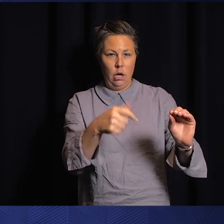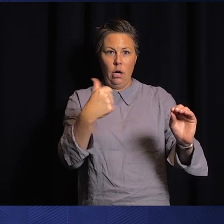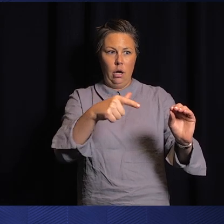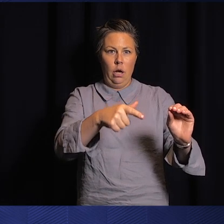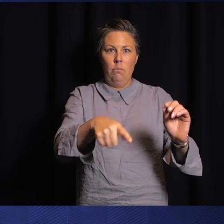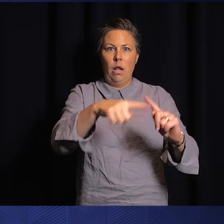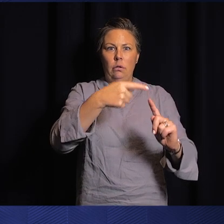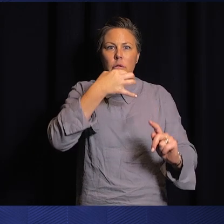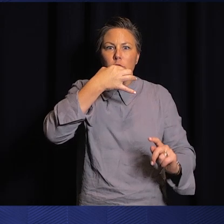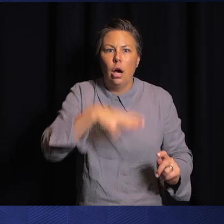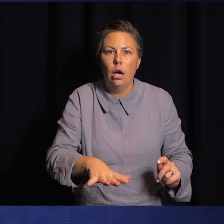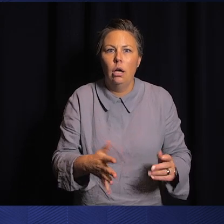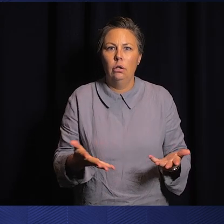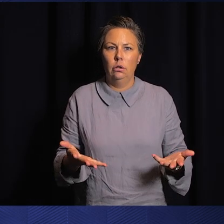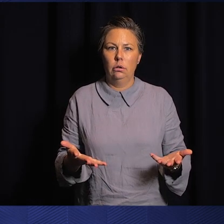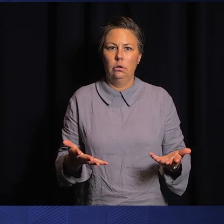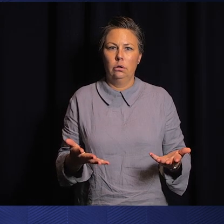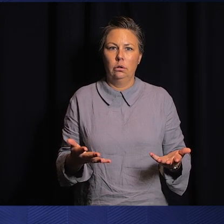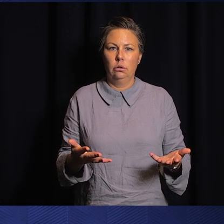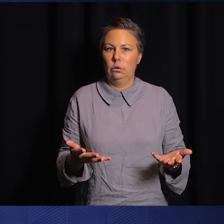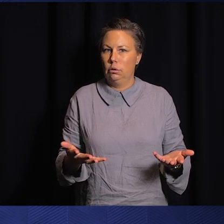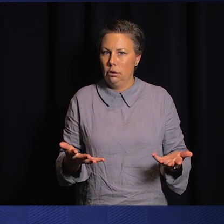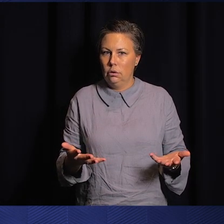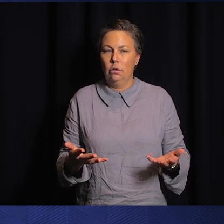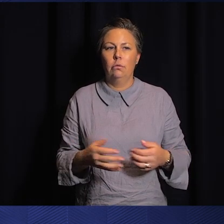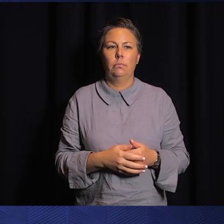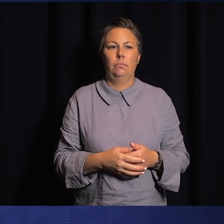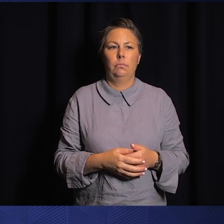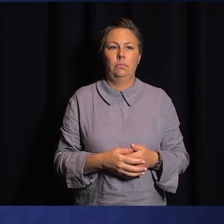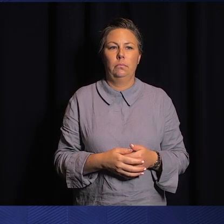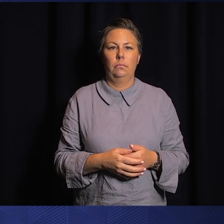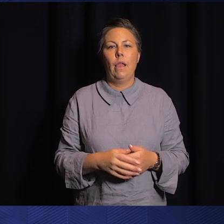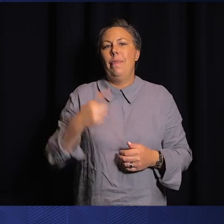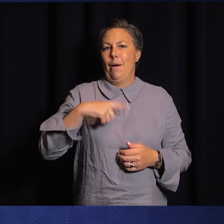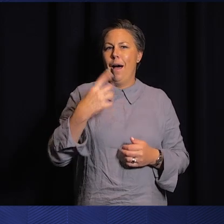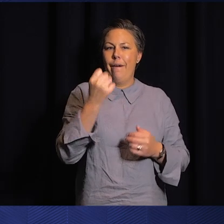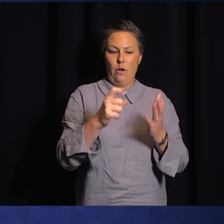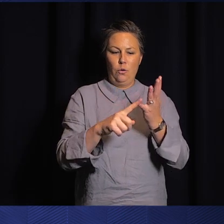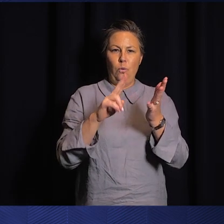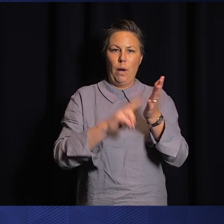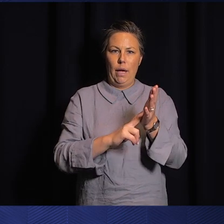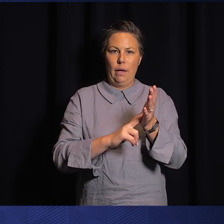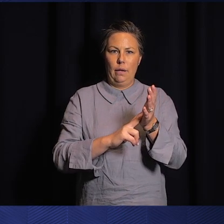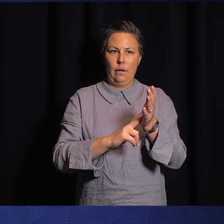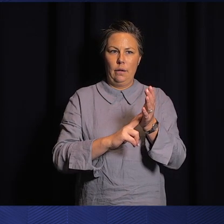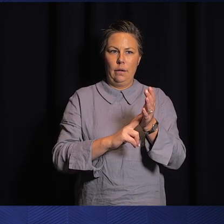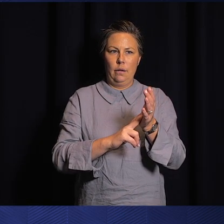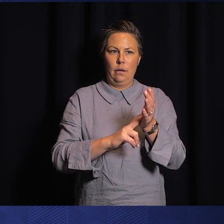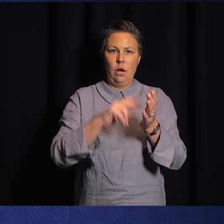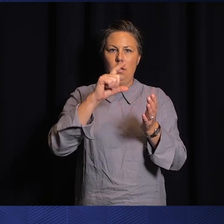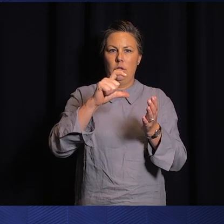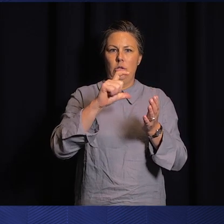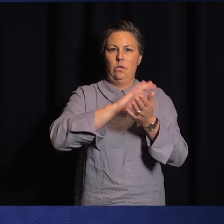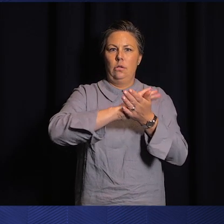displacement impacts very differently from that of an adult. This is why we've got the Convention on the Rights of the Child, child